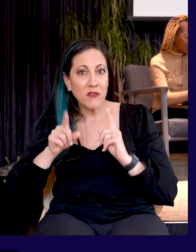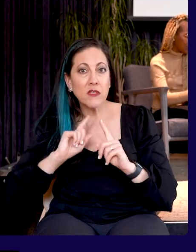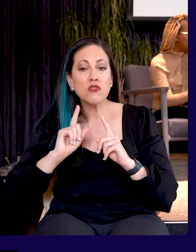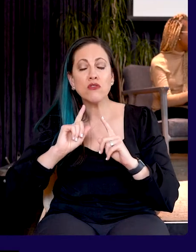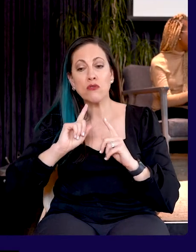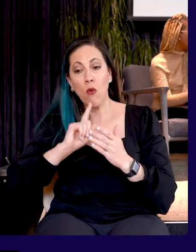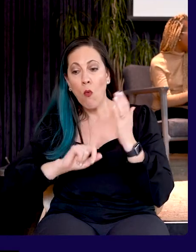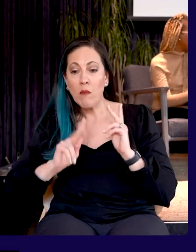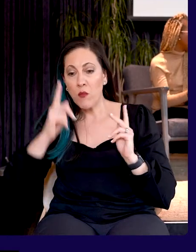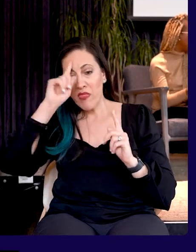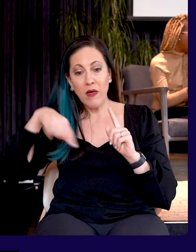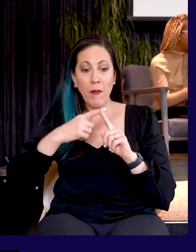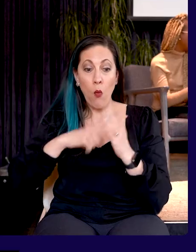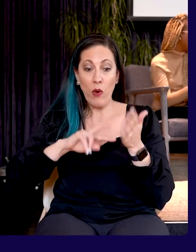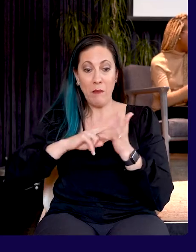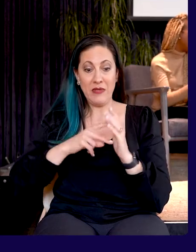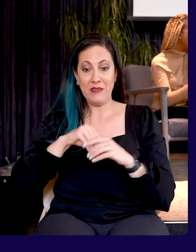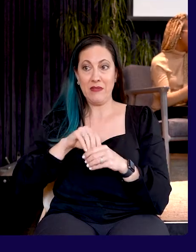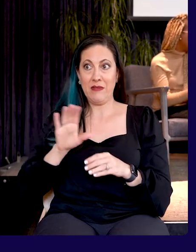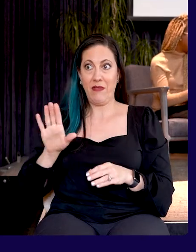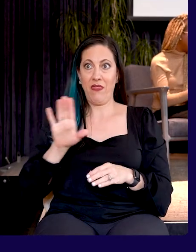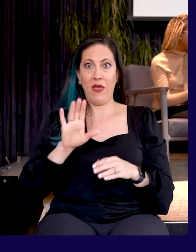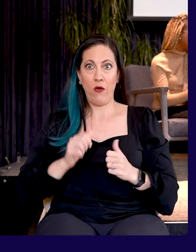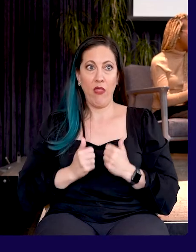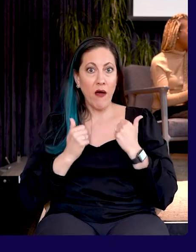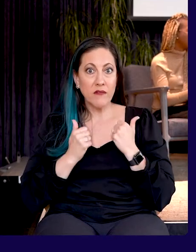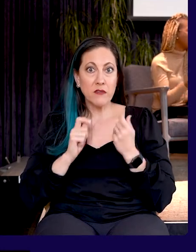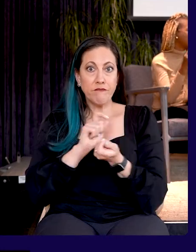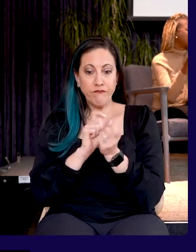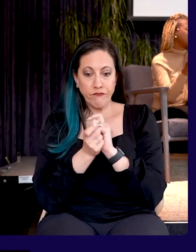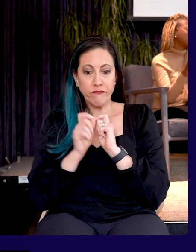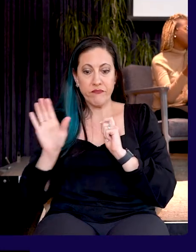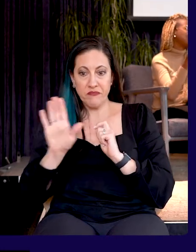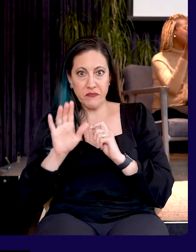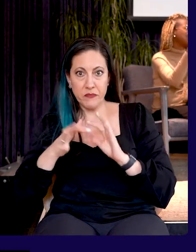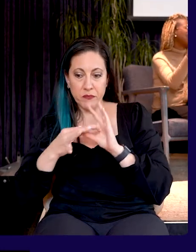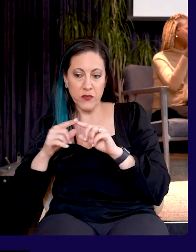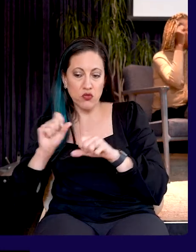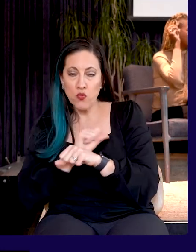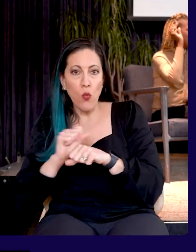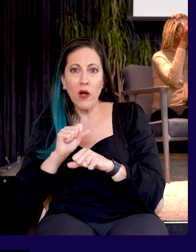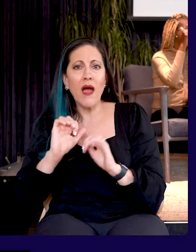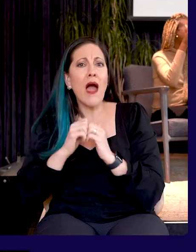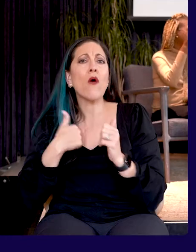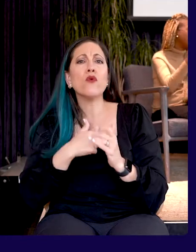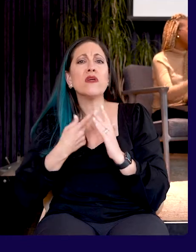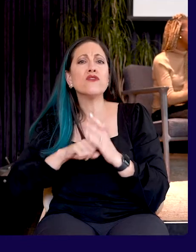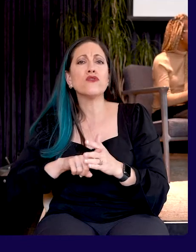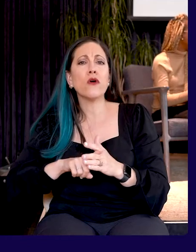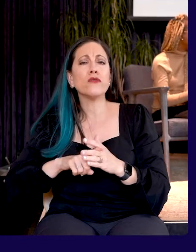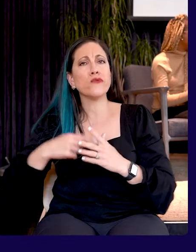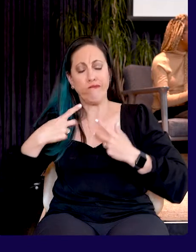about in terms of what this means in their own lives, rewriting their relationship to work? What is a big question that can spark